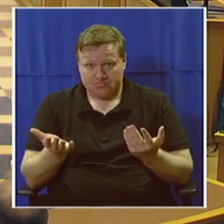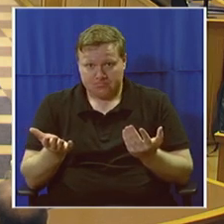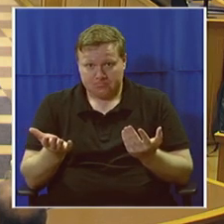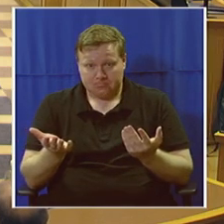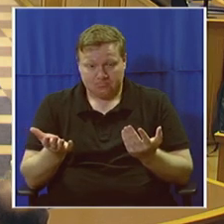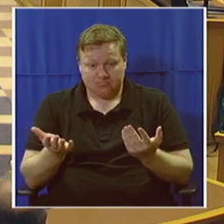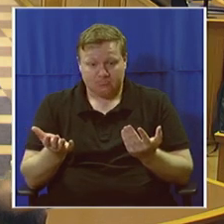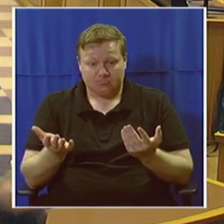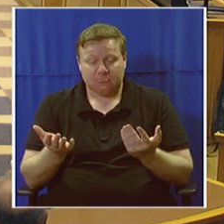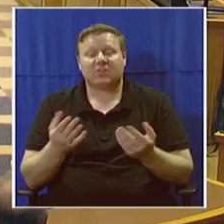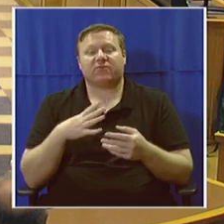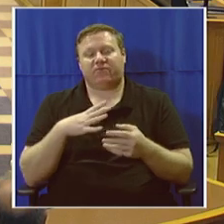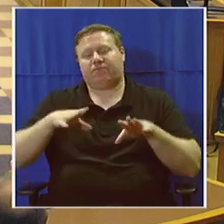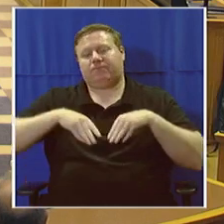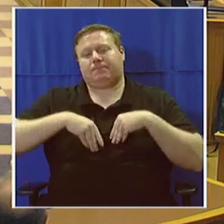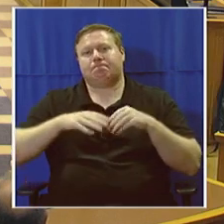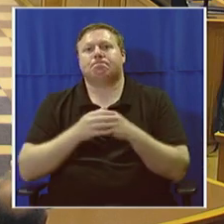the motion is agreed to.